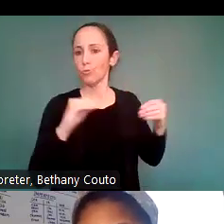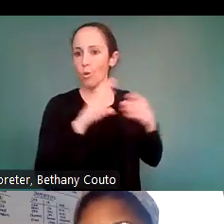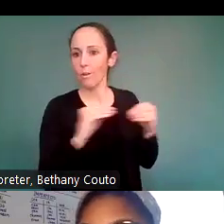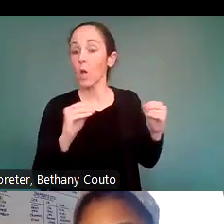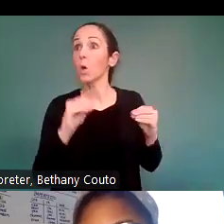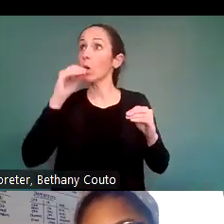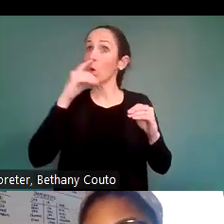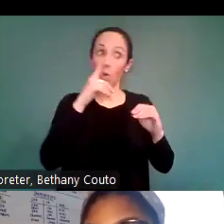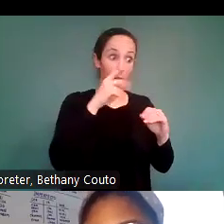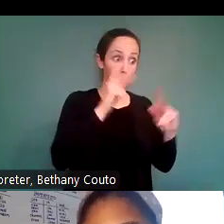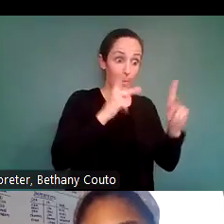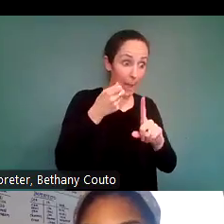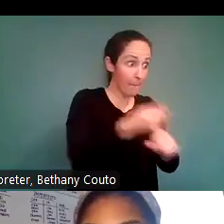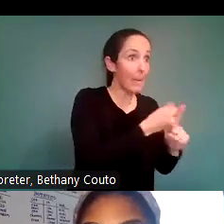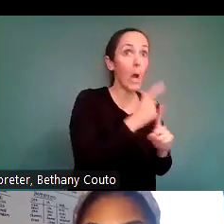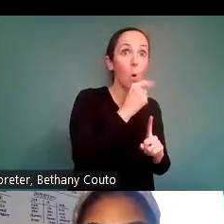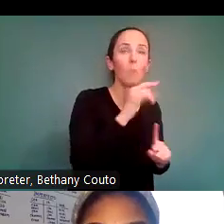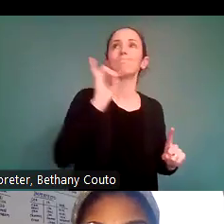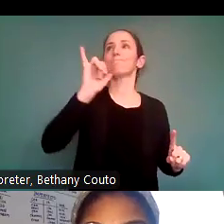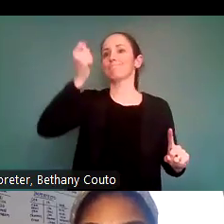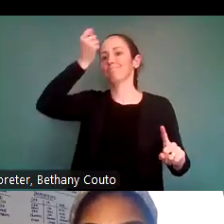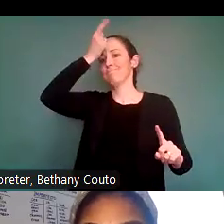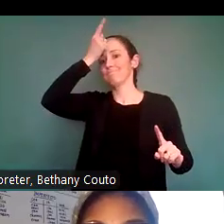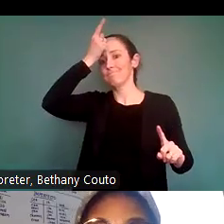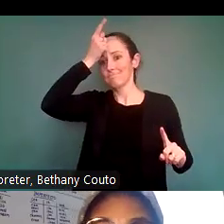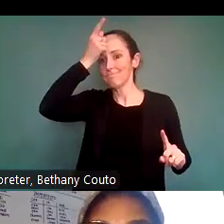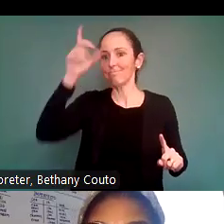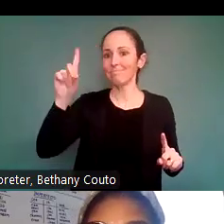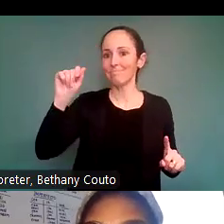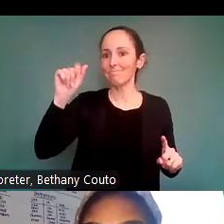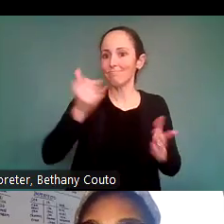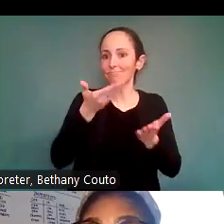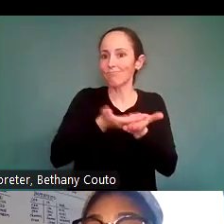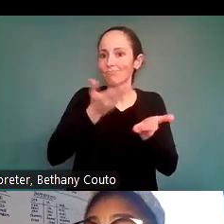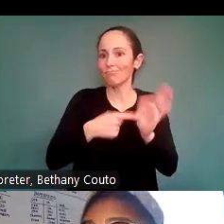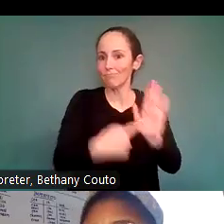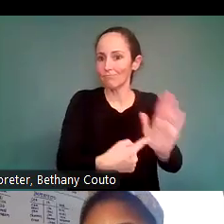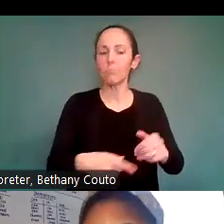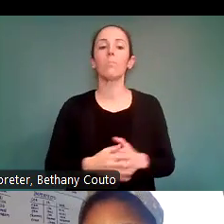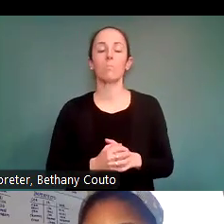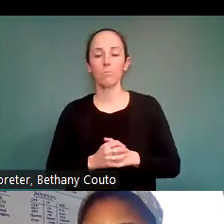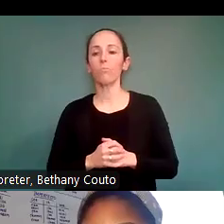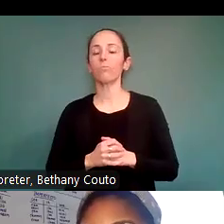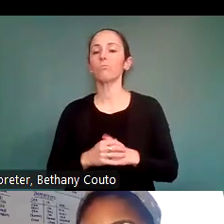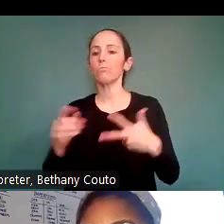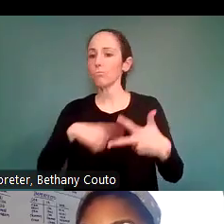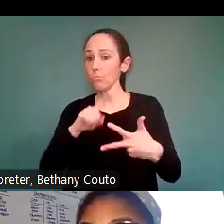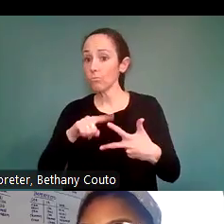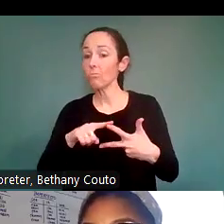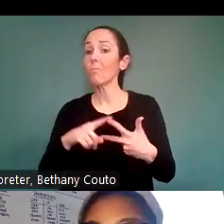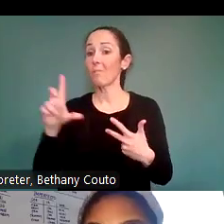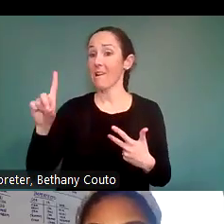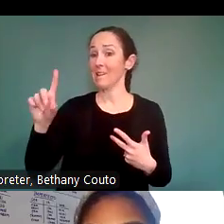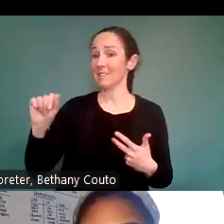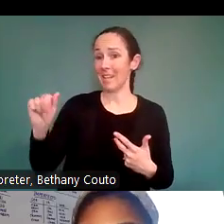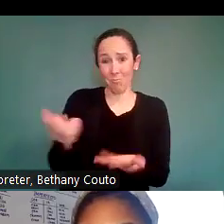how. And I have an example of this that I'll show in another slide. Data can also help us build a case for policy solutions. So